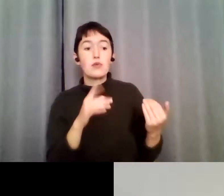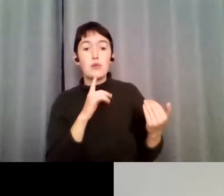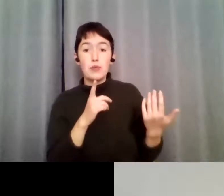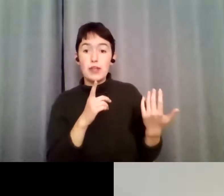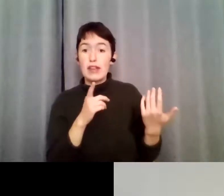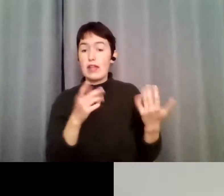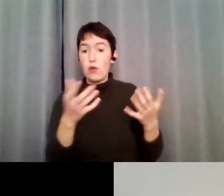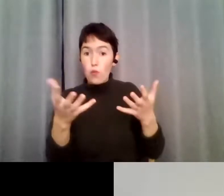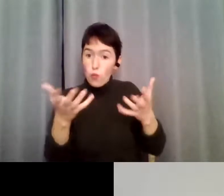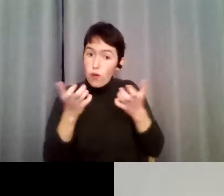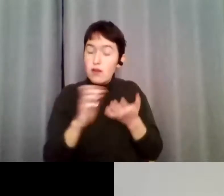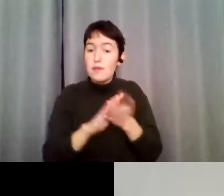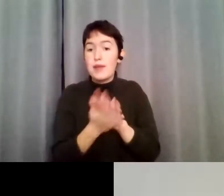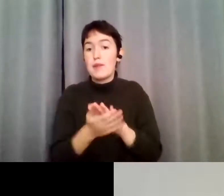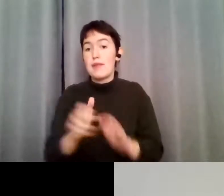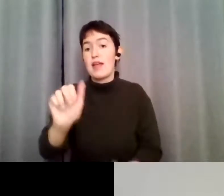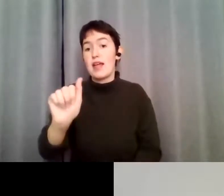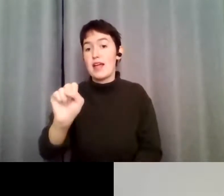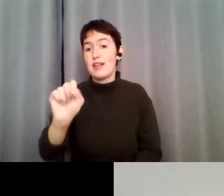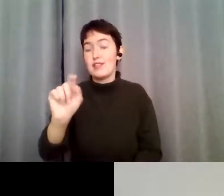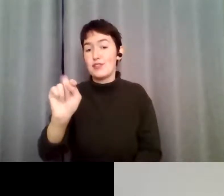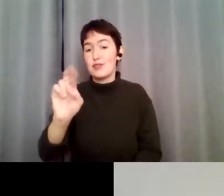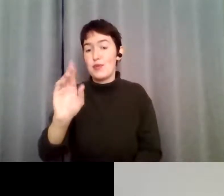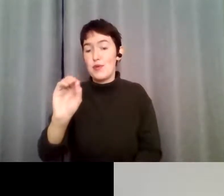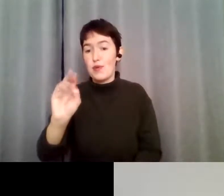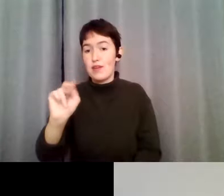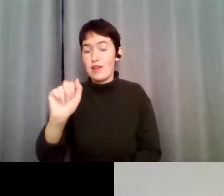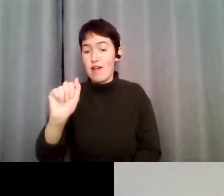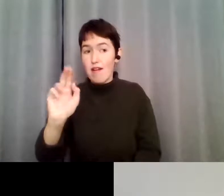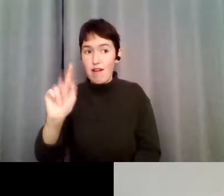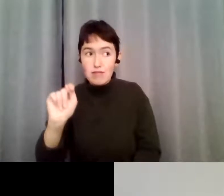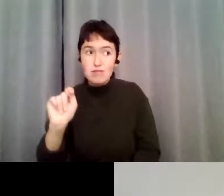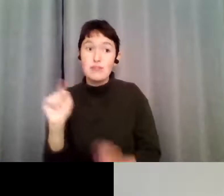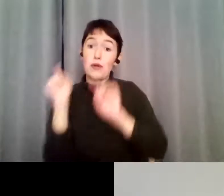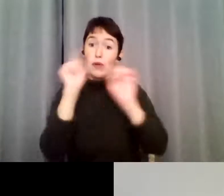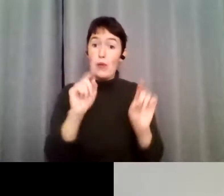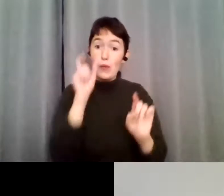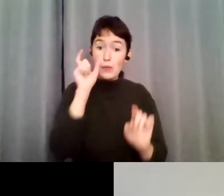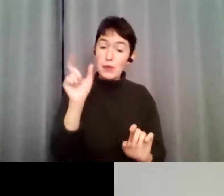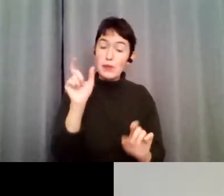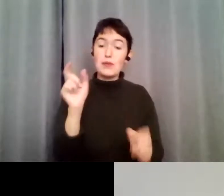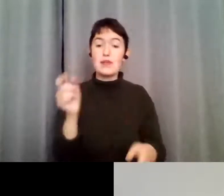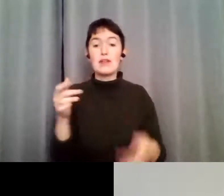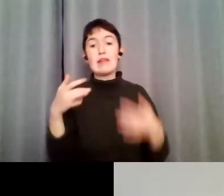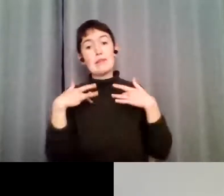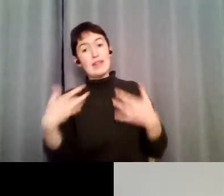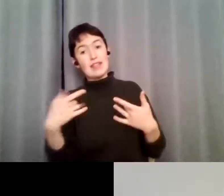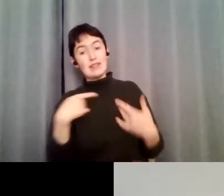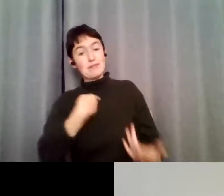astronauts and go to the moon. Me personally, you know, I spend most of my time here on Earth in front of my